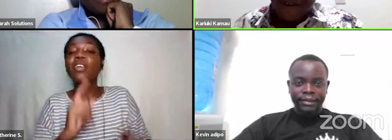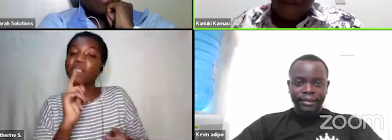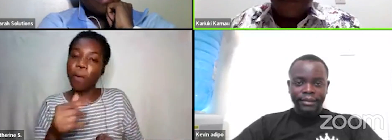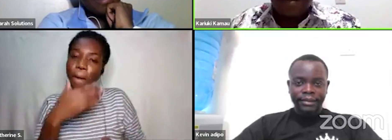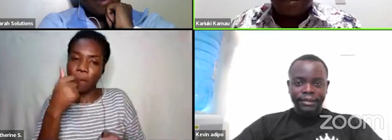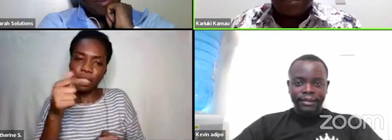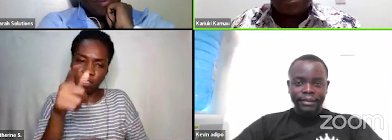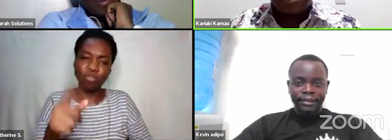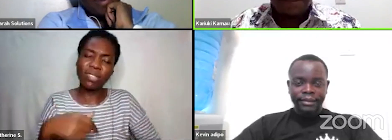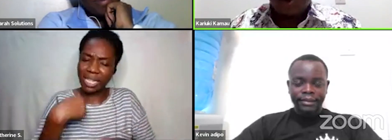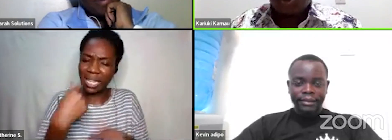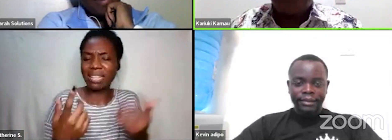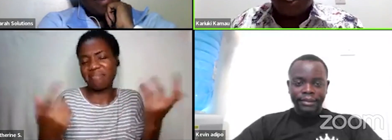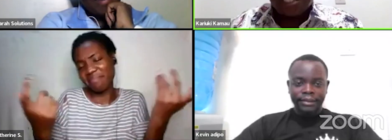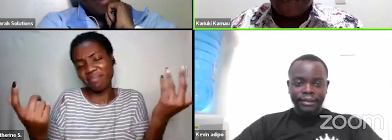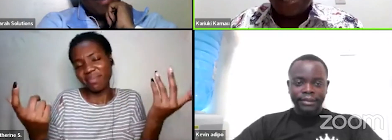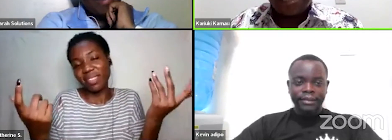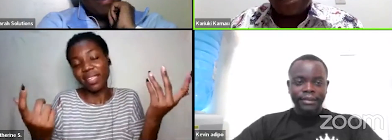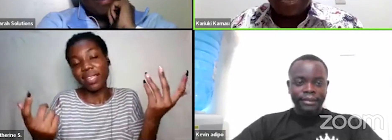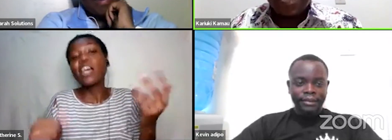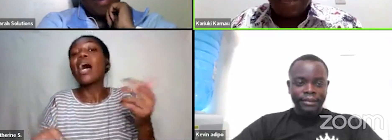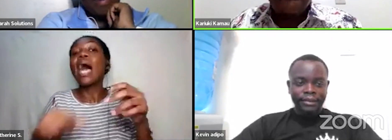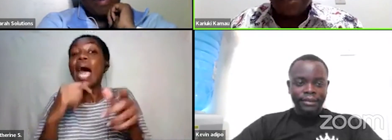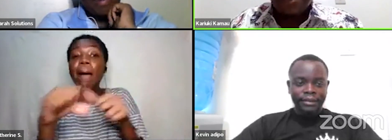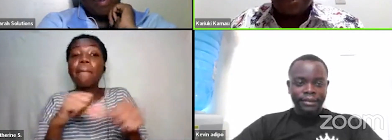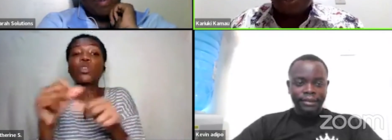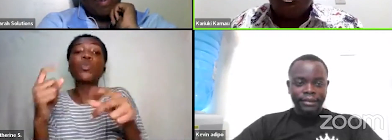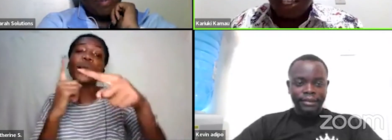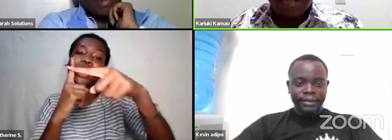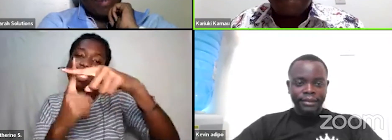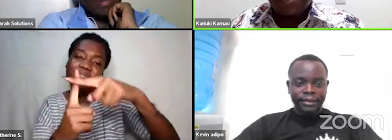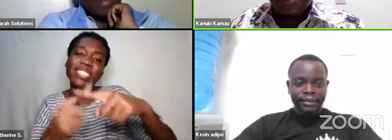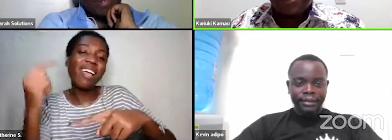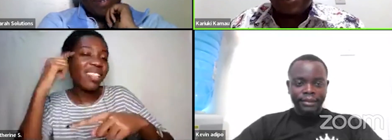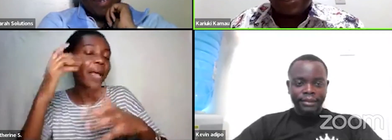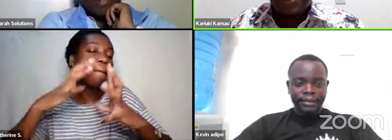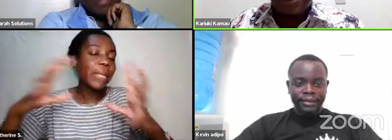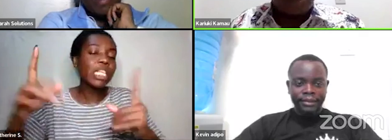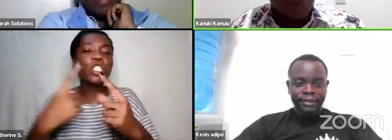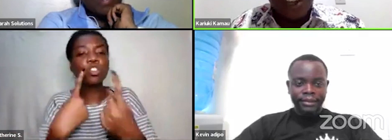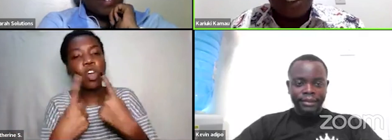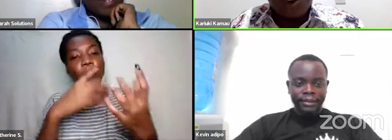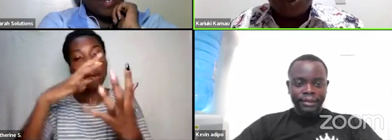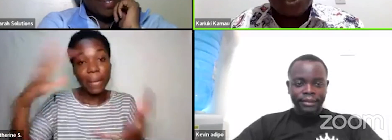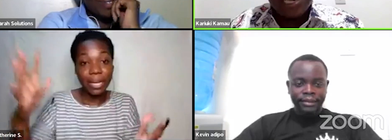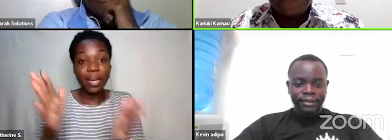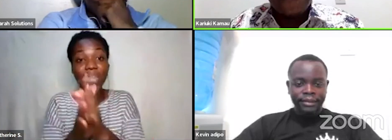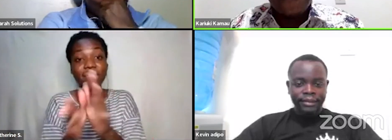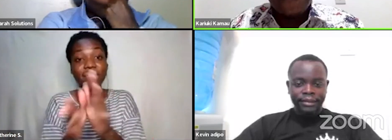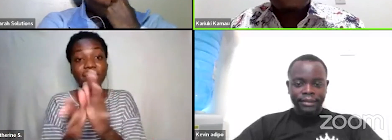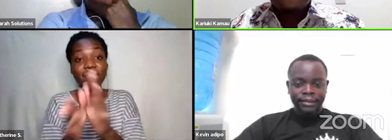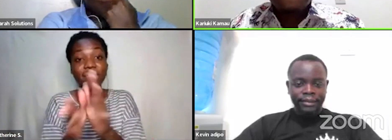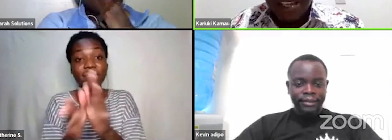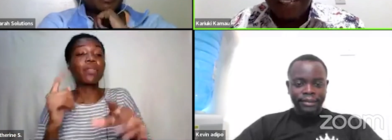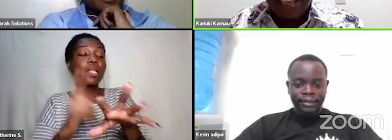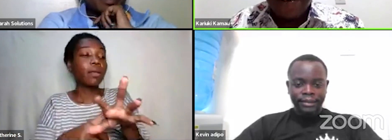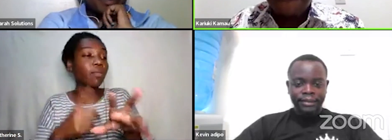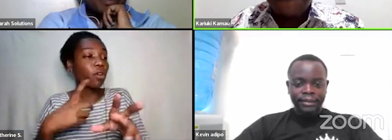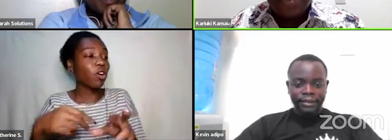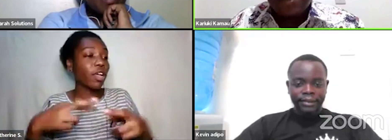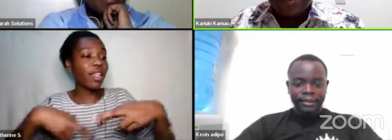big. This is about positivity, thinking big, talking big, and also when you go to deliver